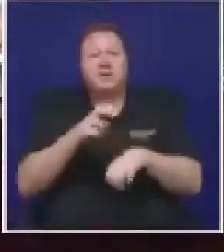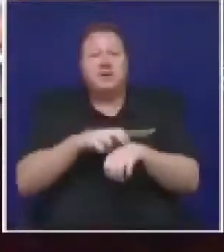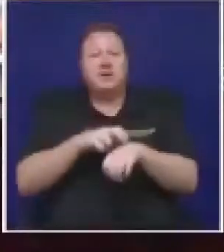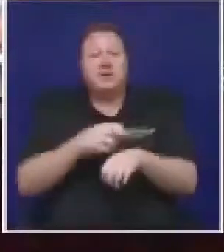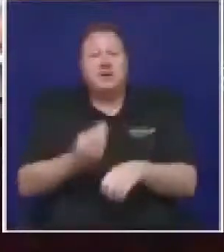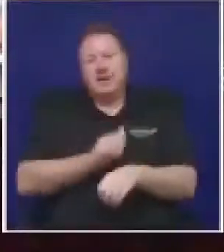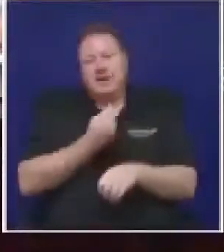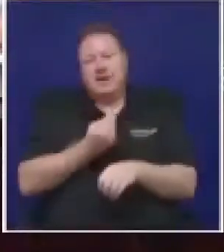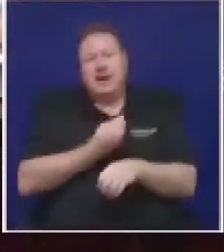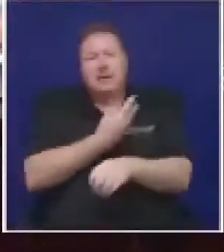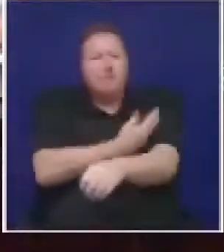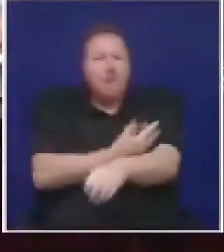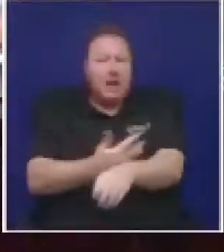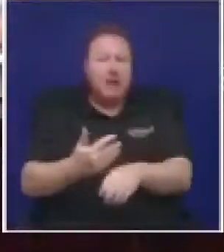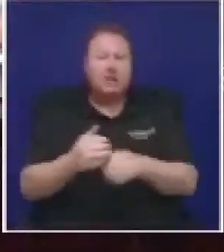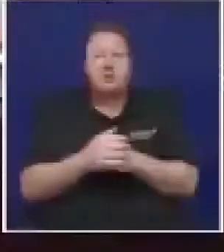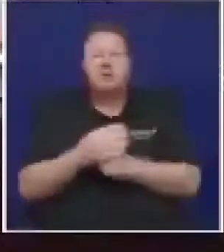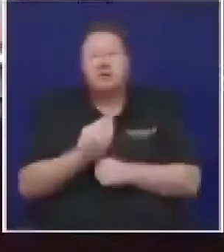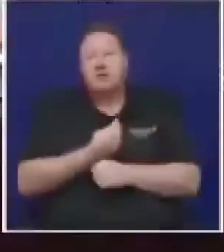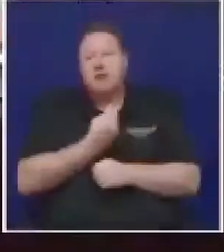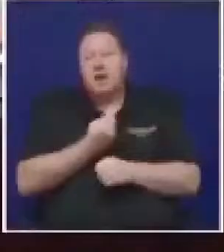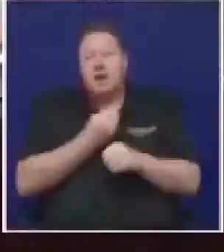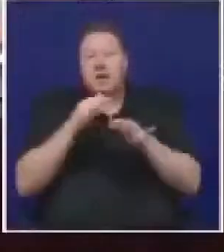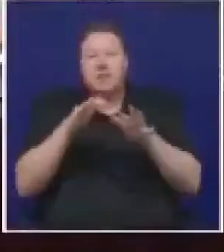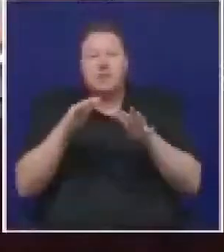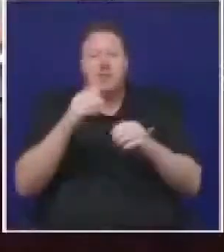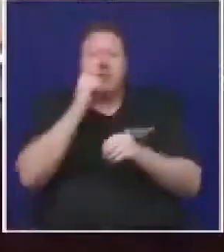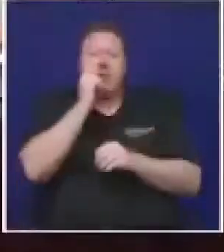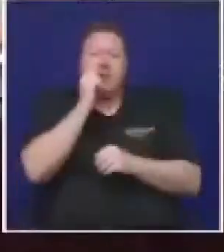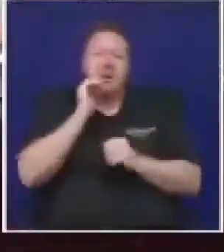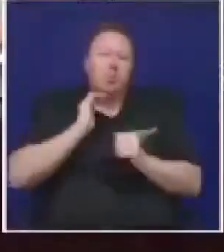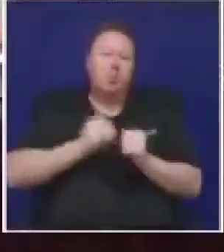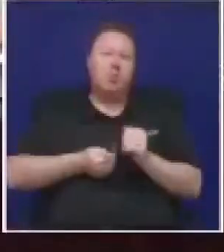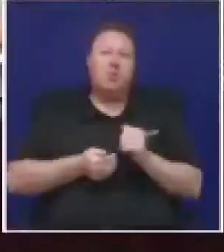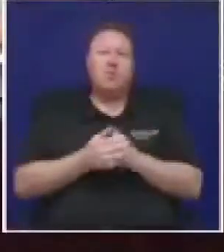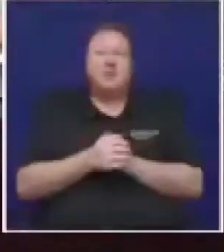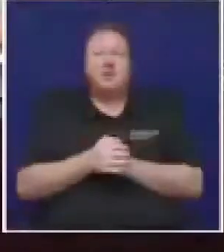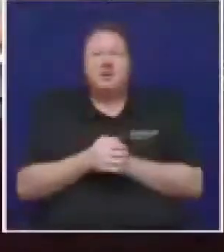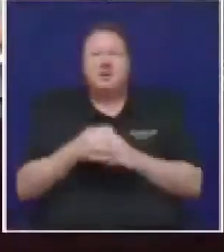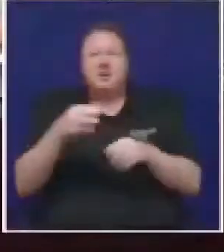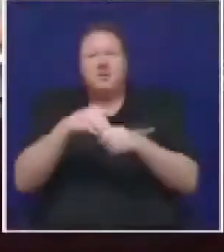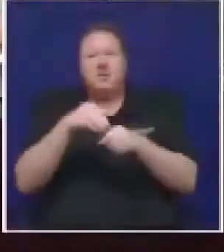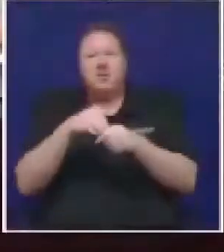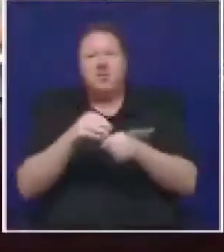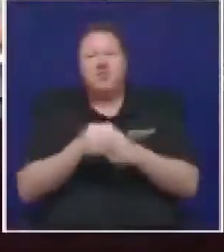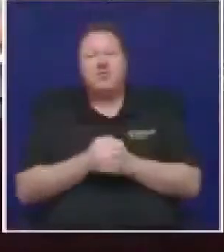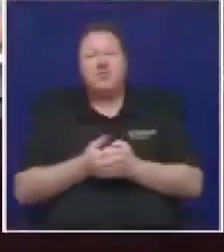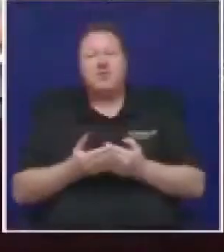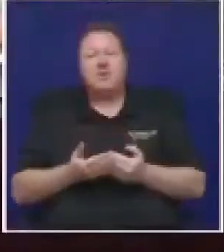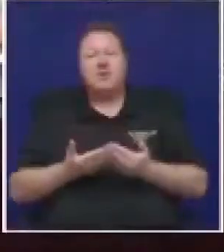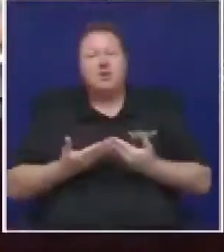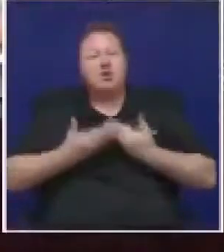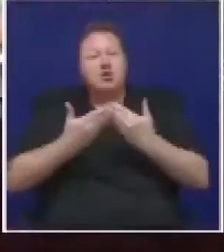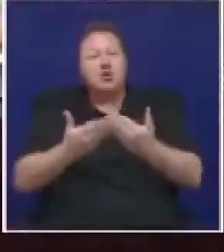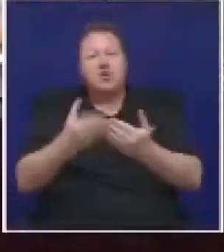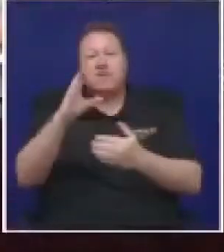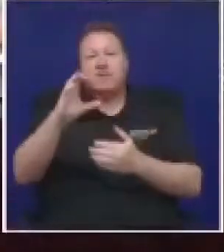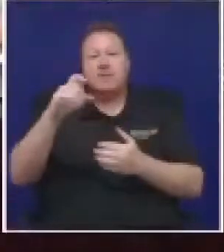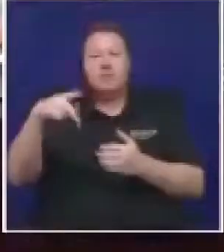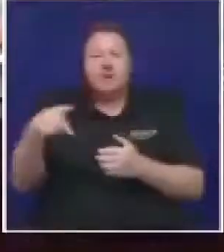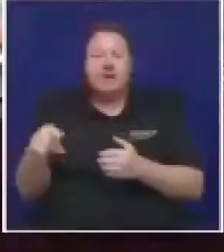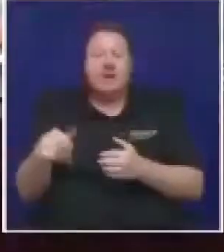blood, young people, men and women, come on board, serve on CPAs, and drive this